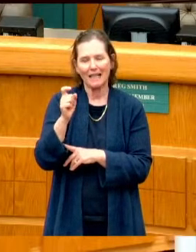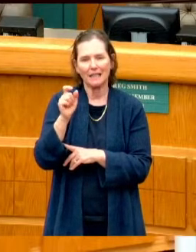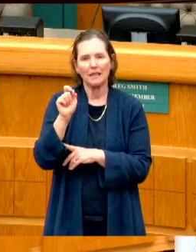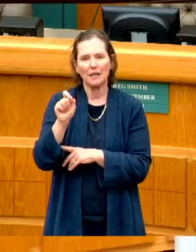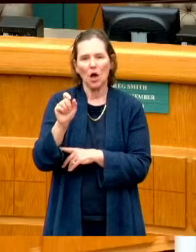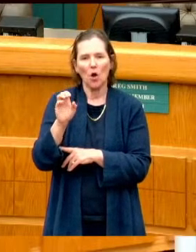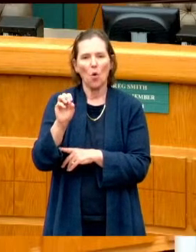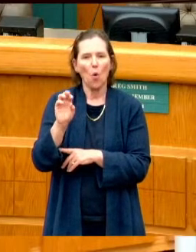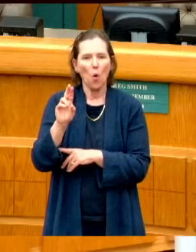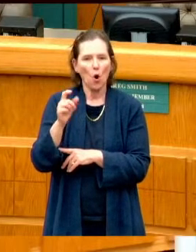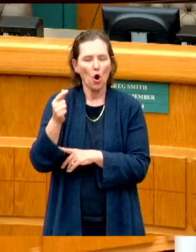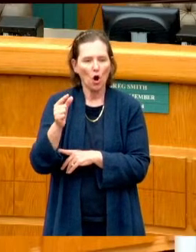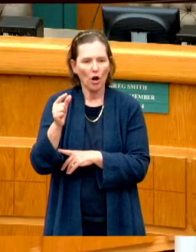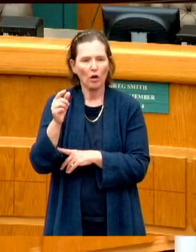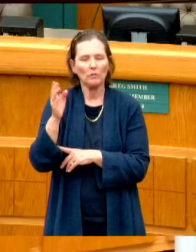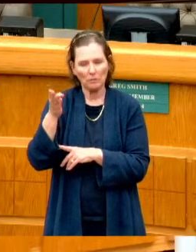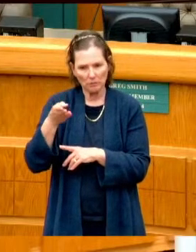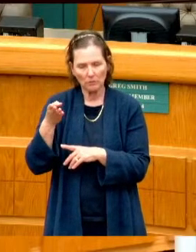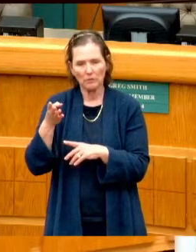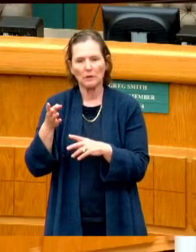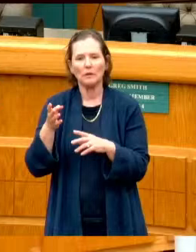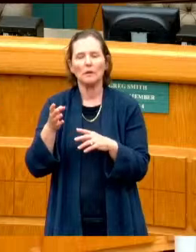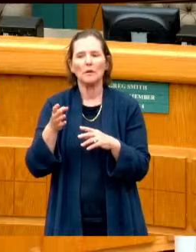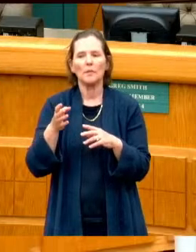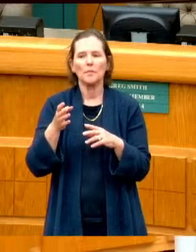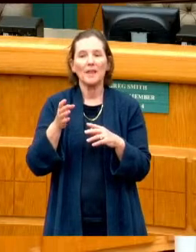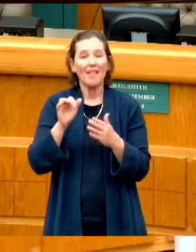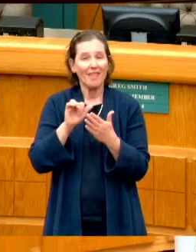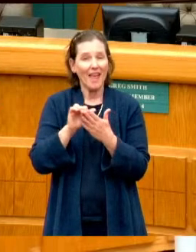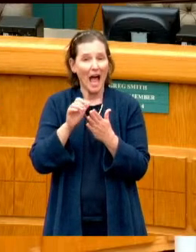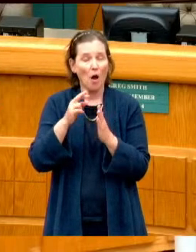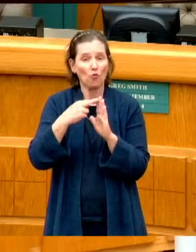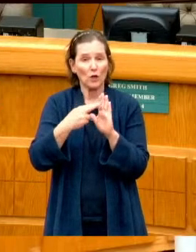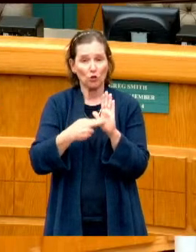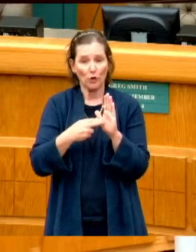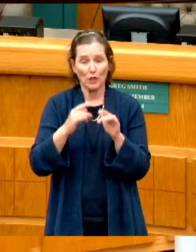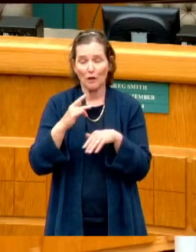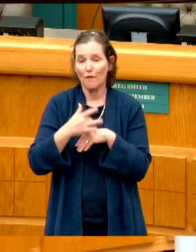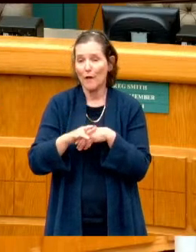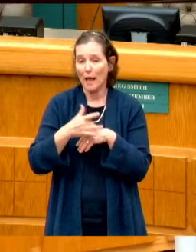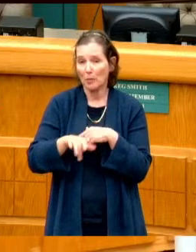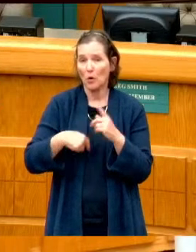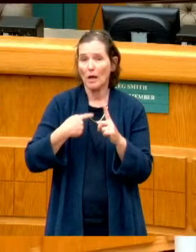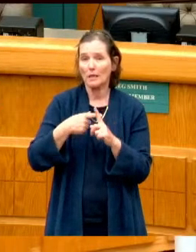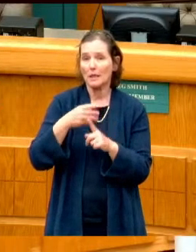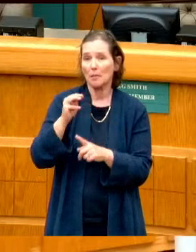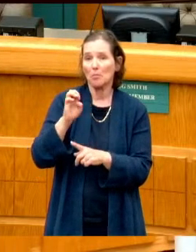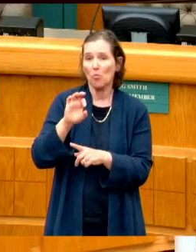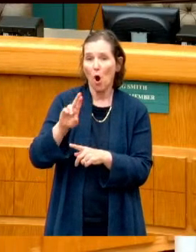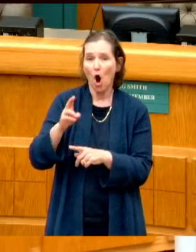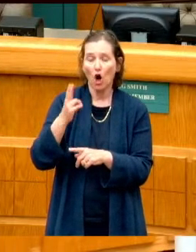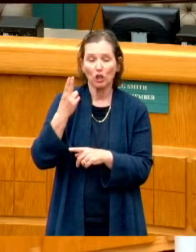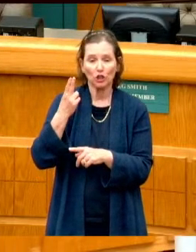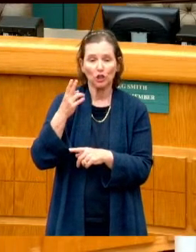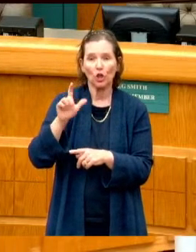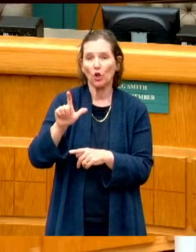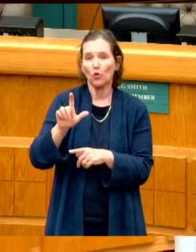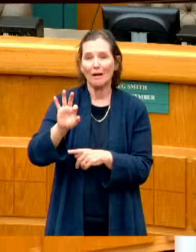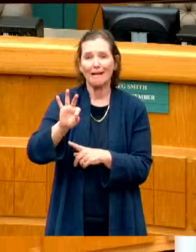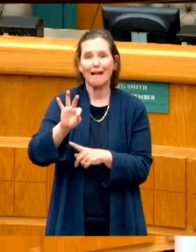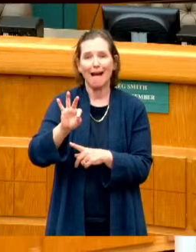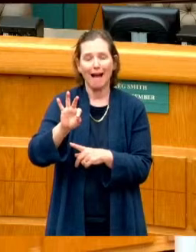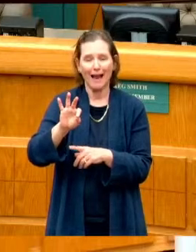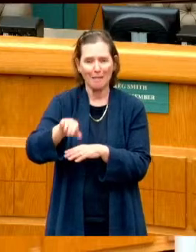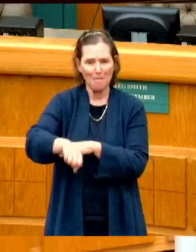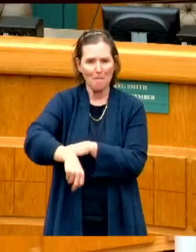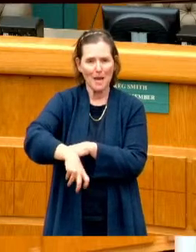www.sotx.org/vaccine. The sign-up feature will be available until Monday midnight, March 29th, or until vaccine availability